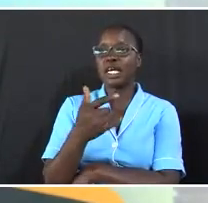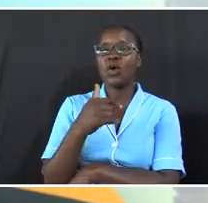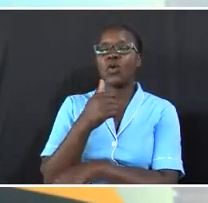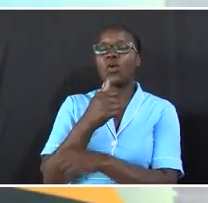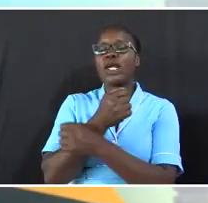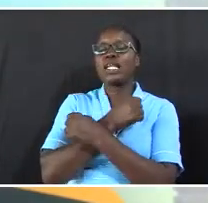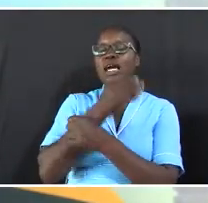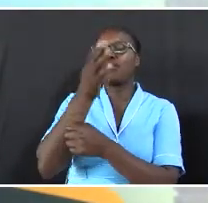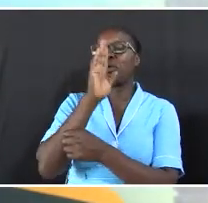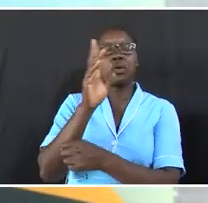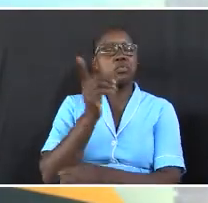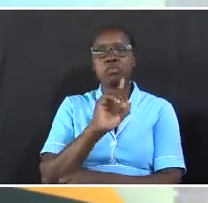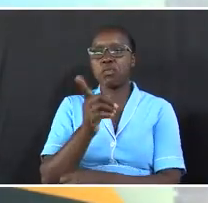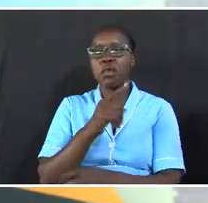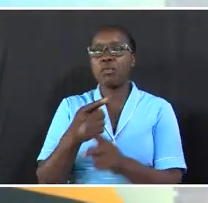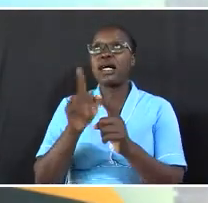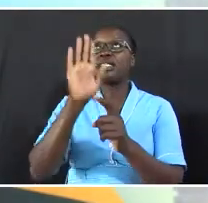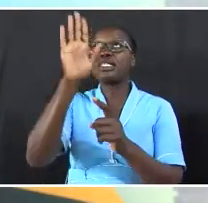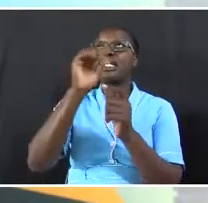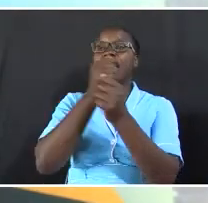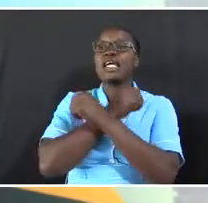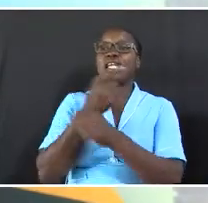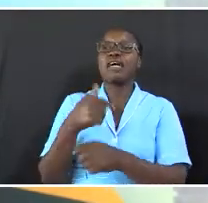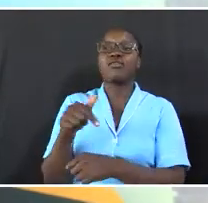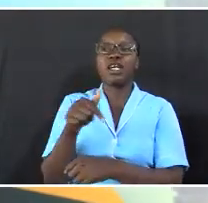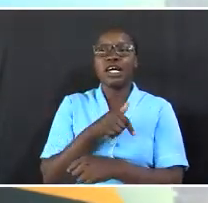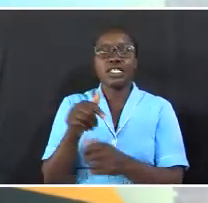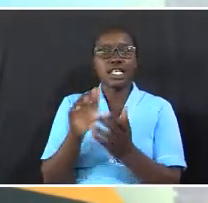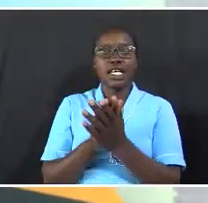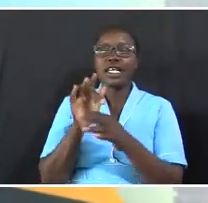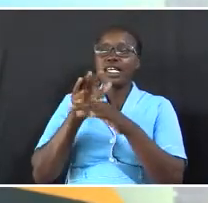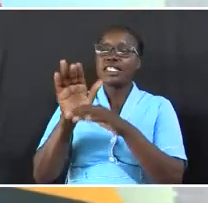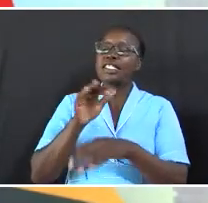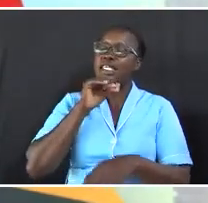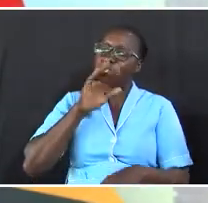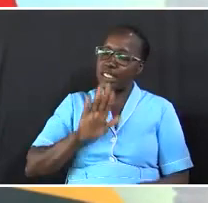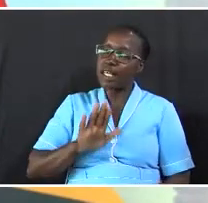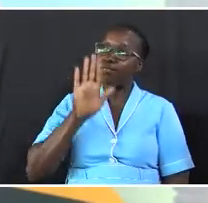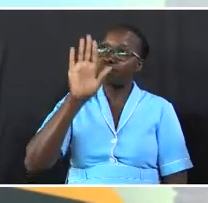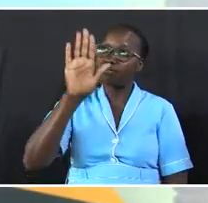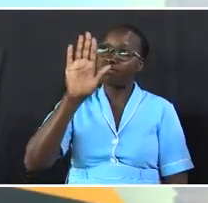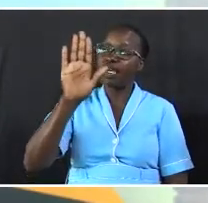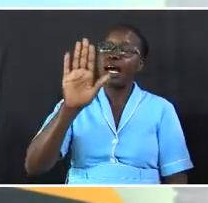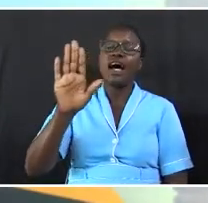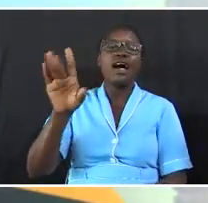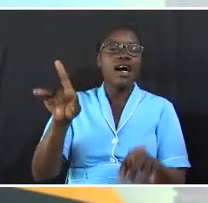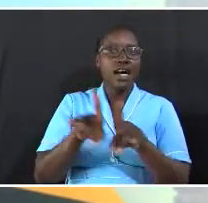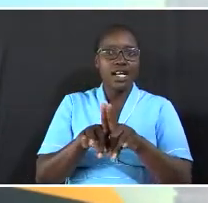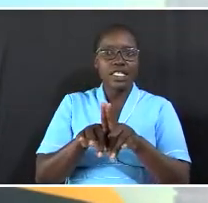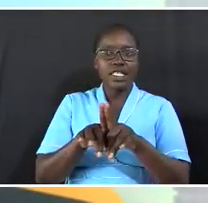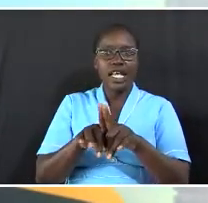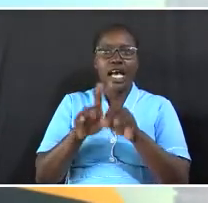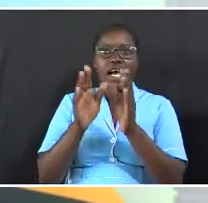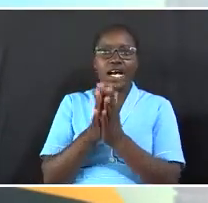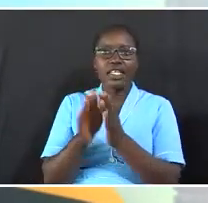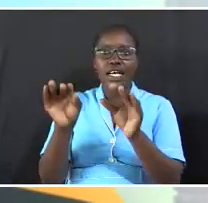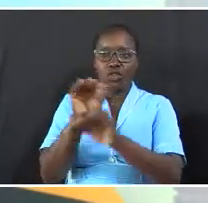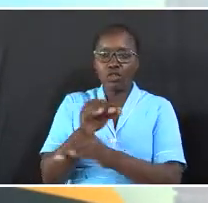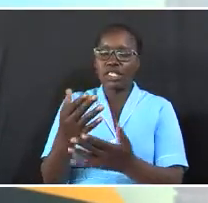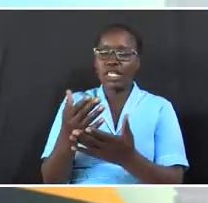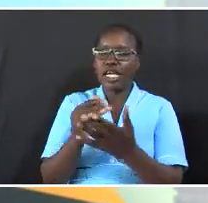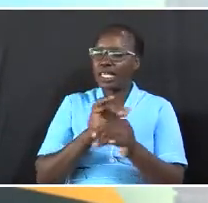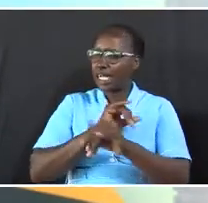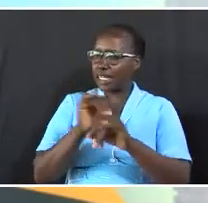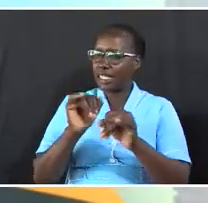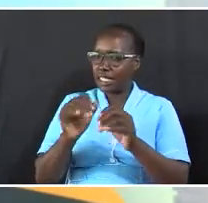loved God, but he loved us and sent his son as an atoning sacrifice